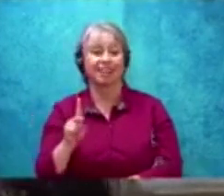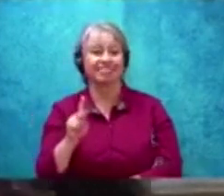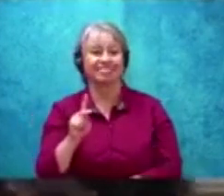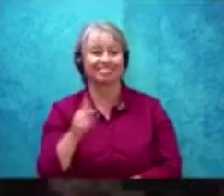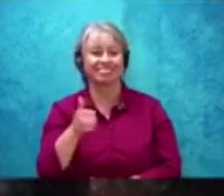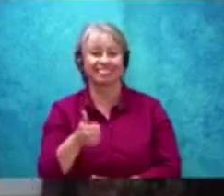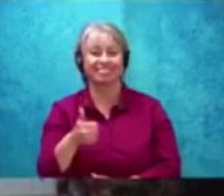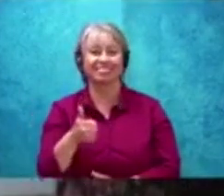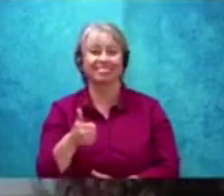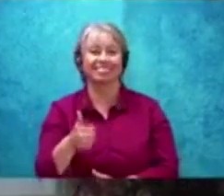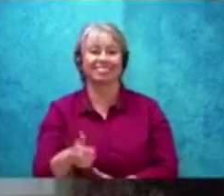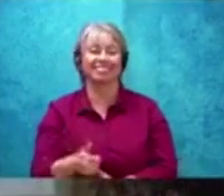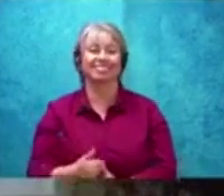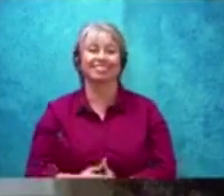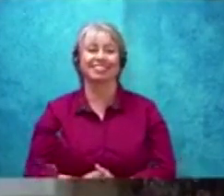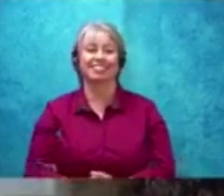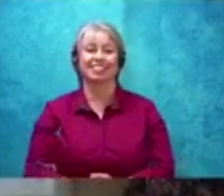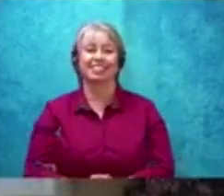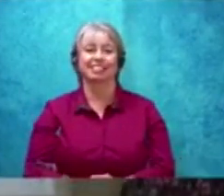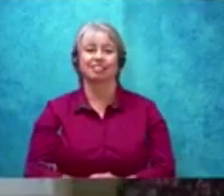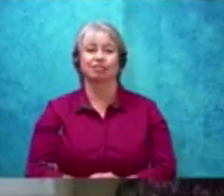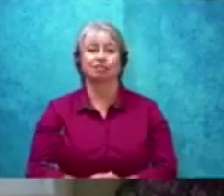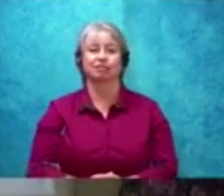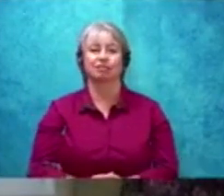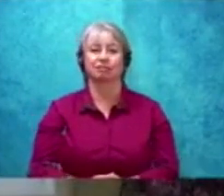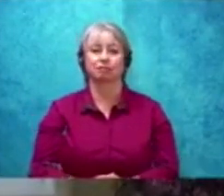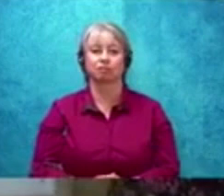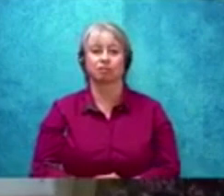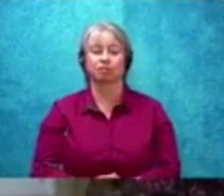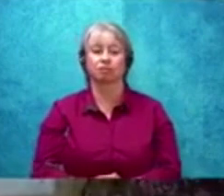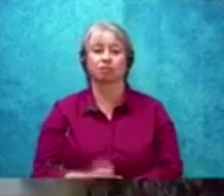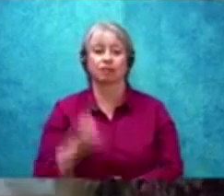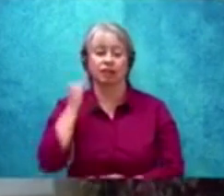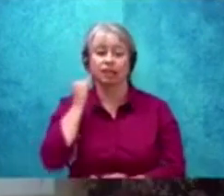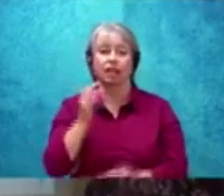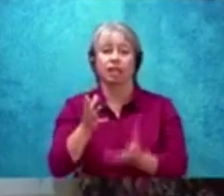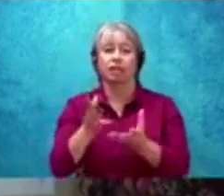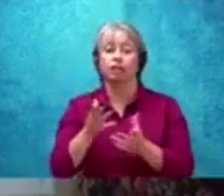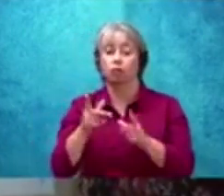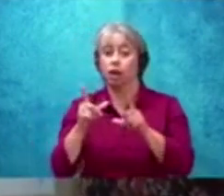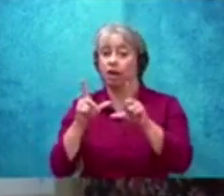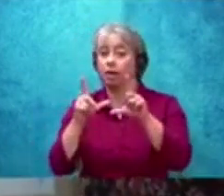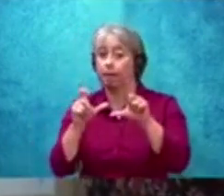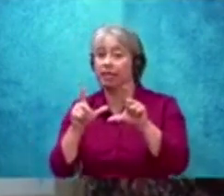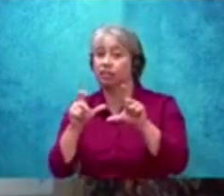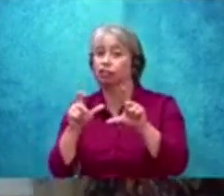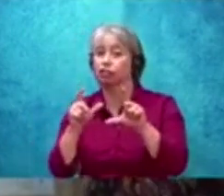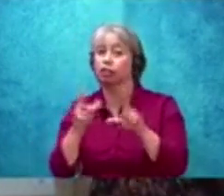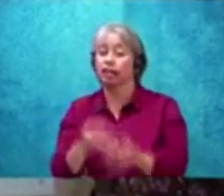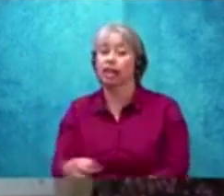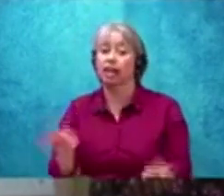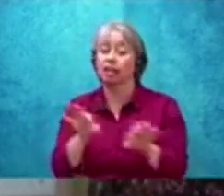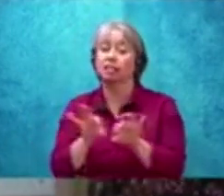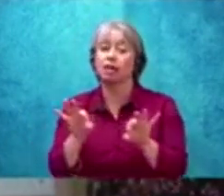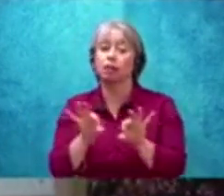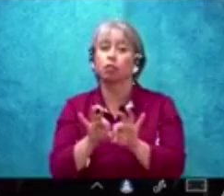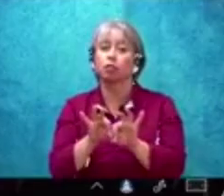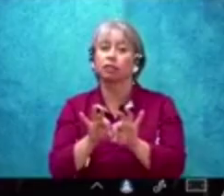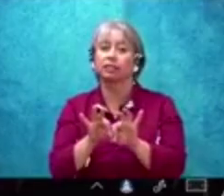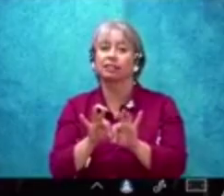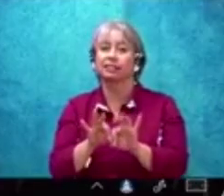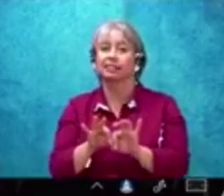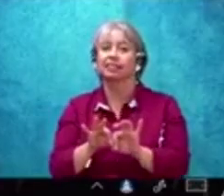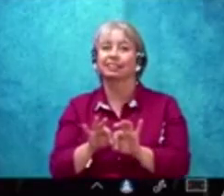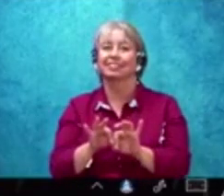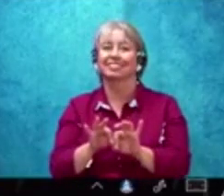Let's move on to our next. If you want to take a quick picture of that, that was a capture slide. Any of them that had the videos on them